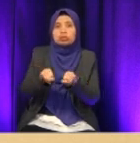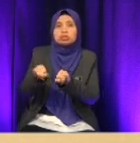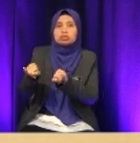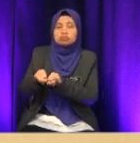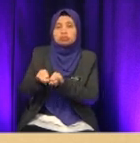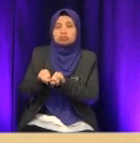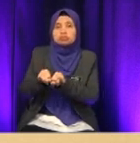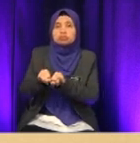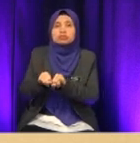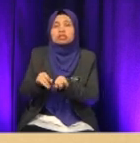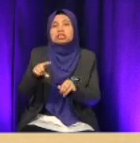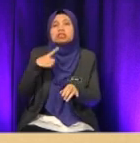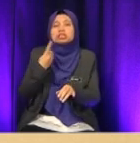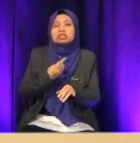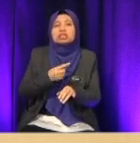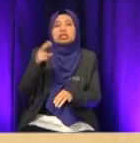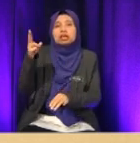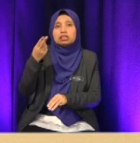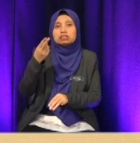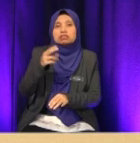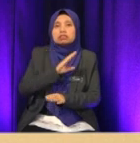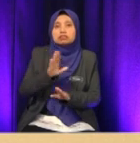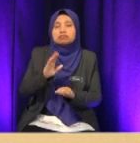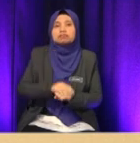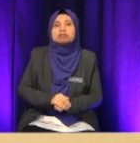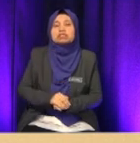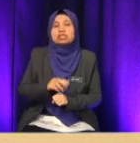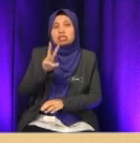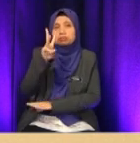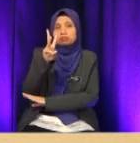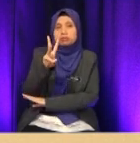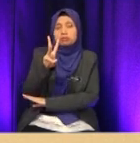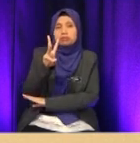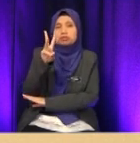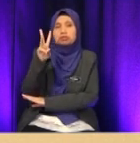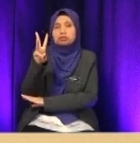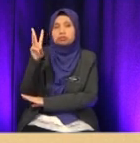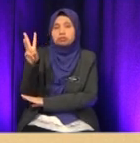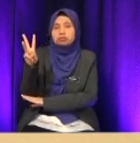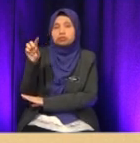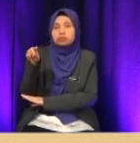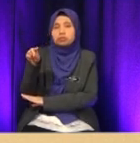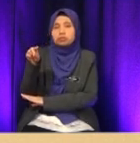fit. And we all need to do that, don't we? Check out the website at